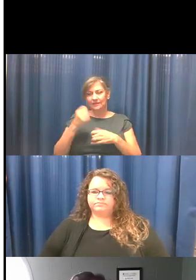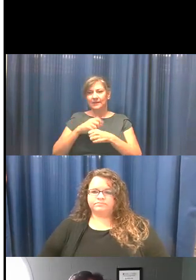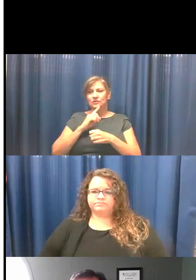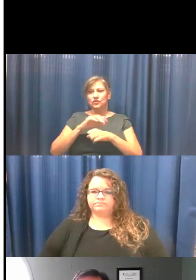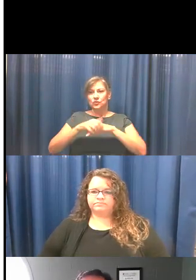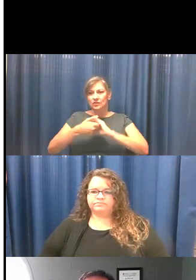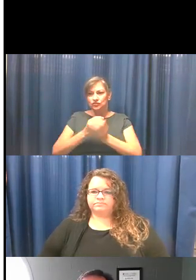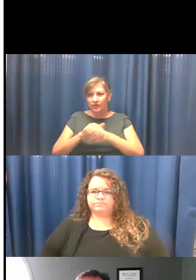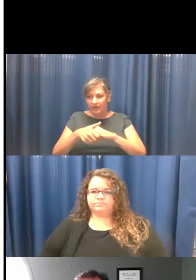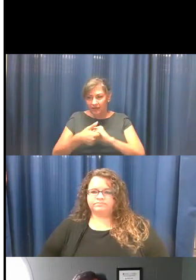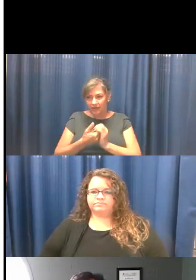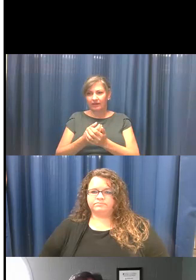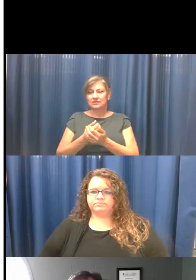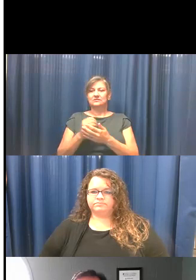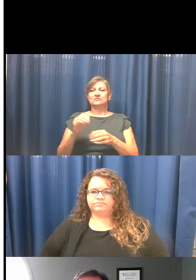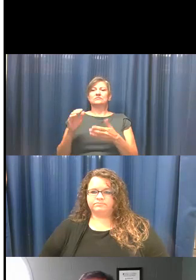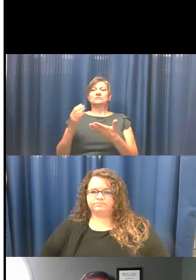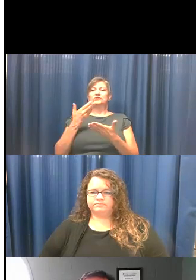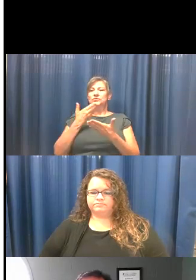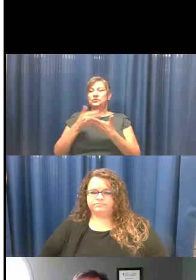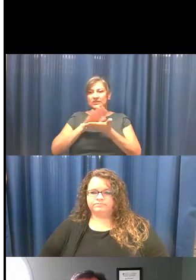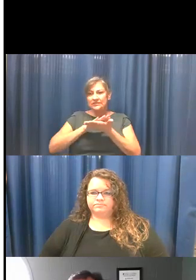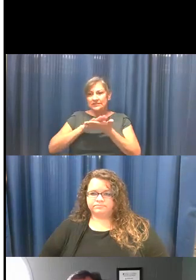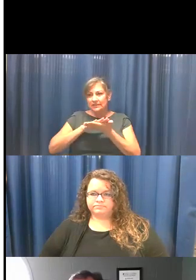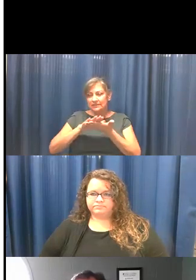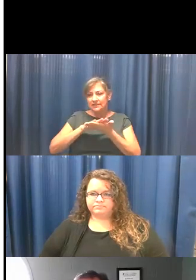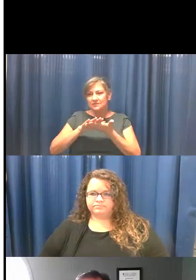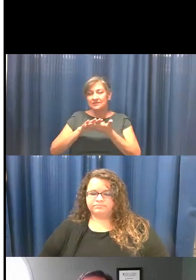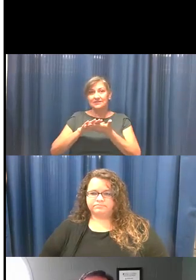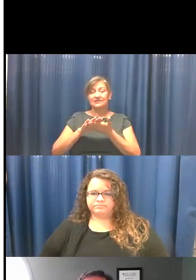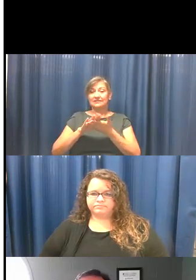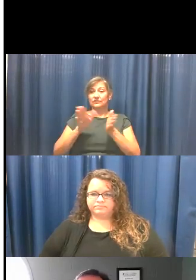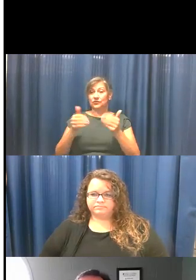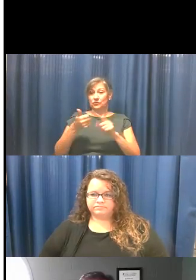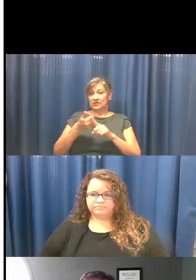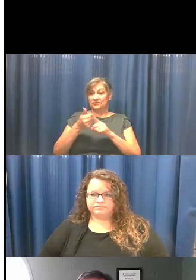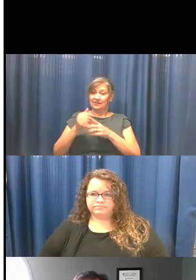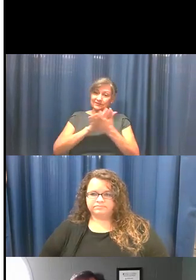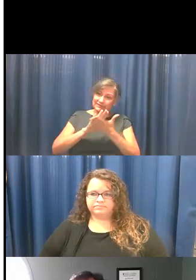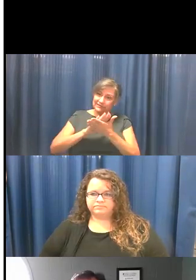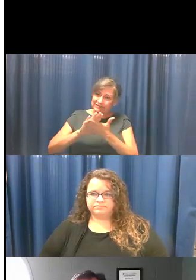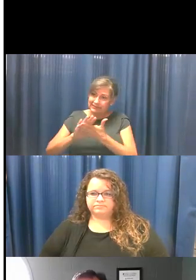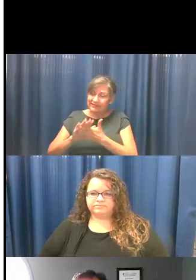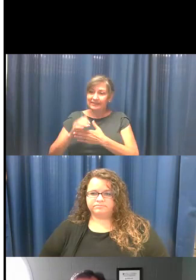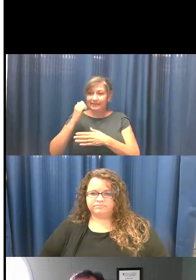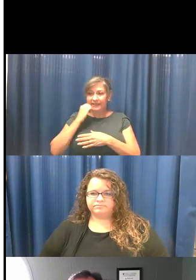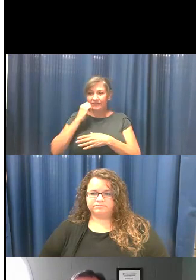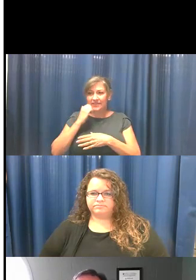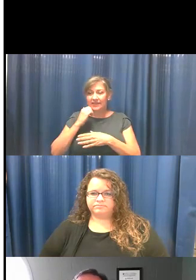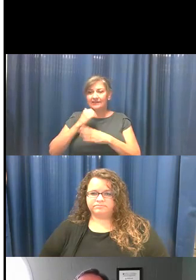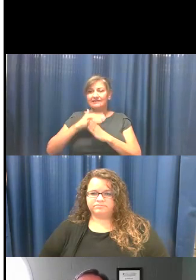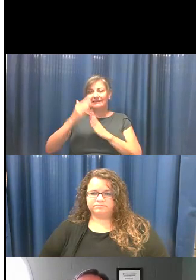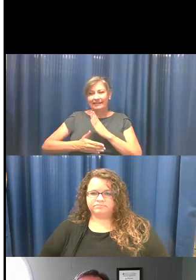hands and practicing good sanitation. We're sanitizing classrooms after each day, not after each class period